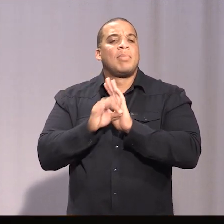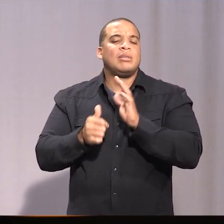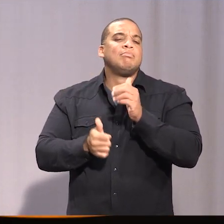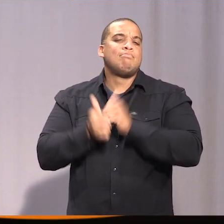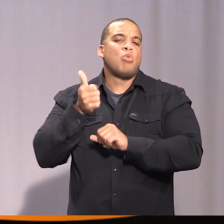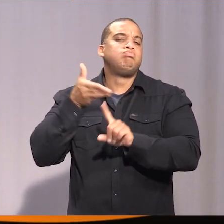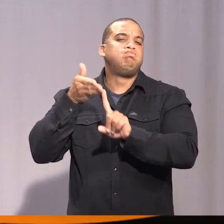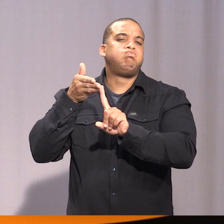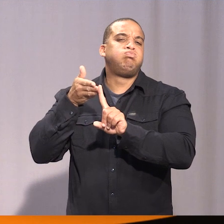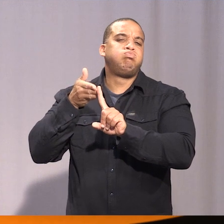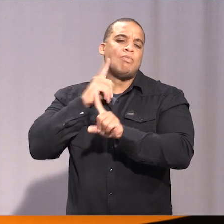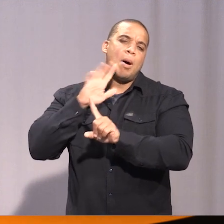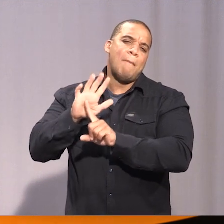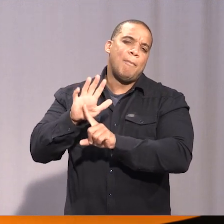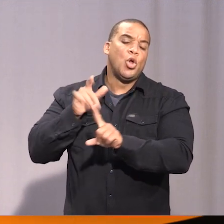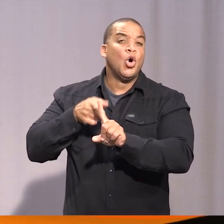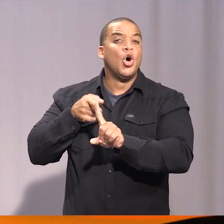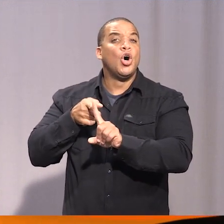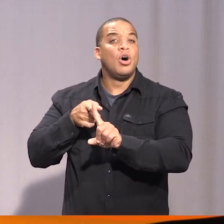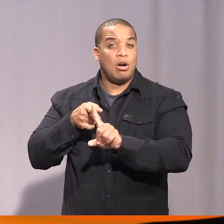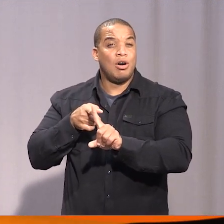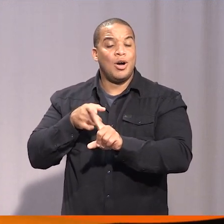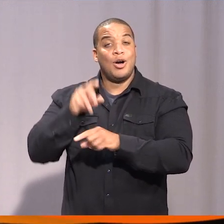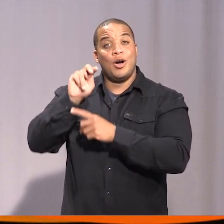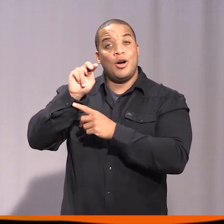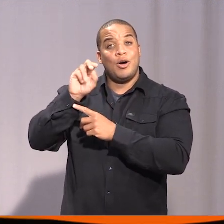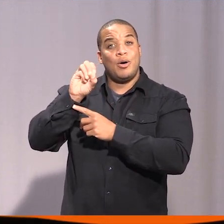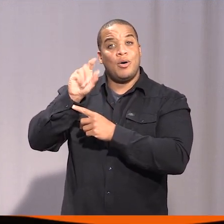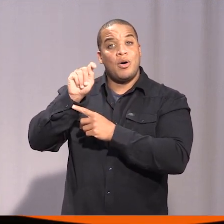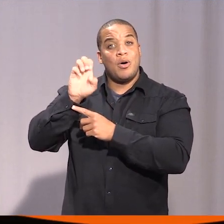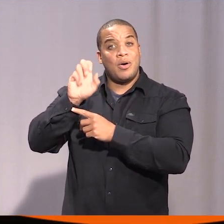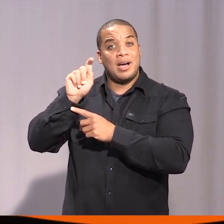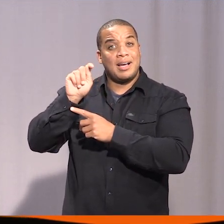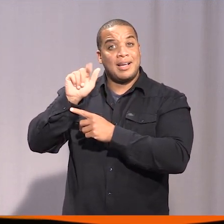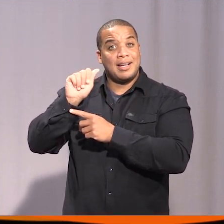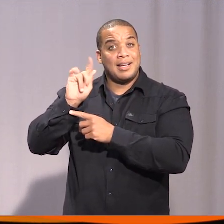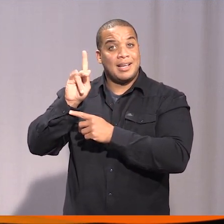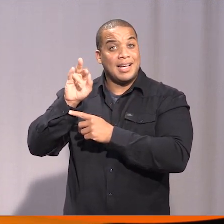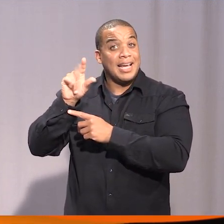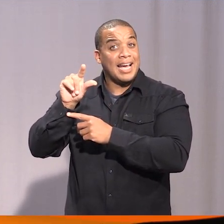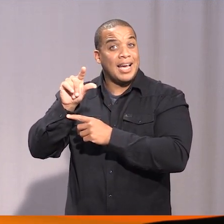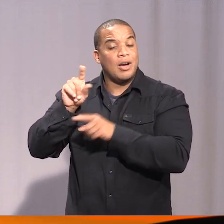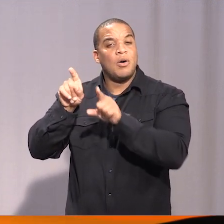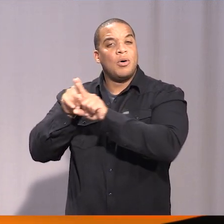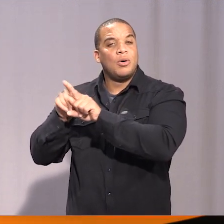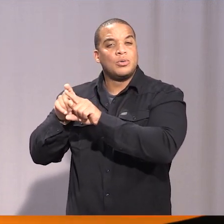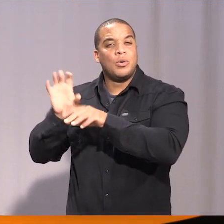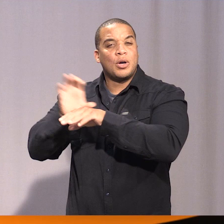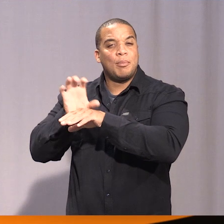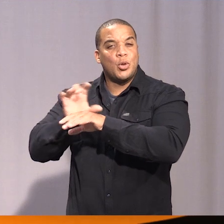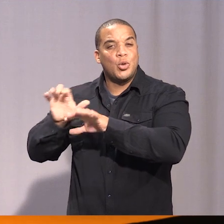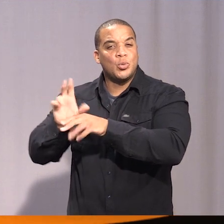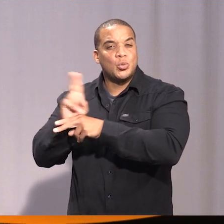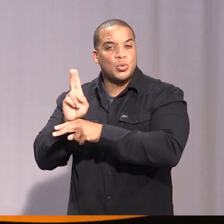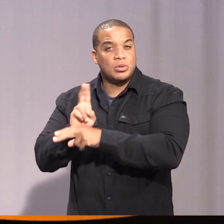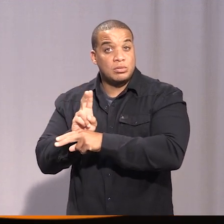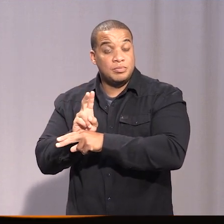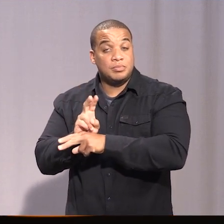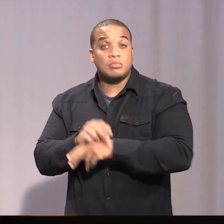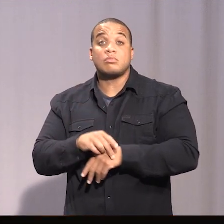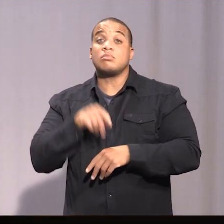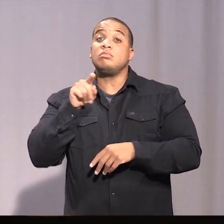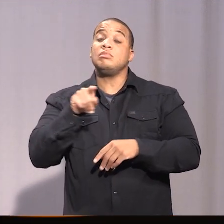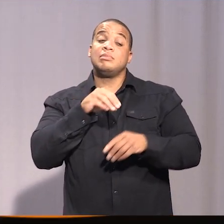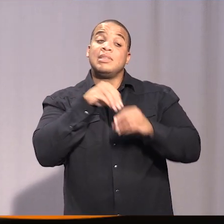select the top 2 most requested accommodations, which are note-taking and computer use. Again, as the